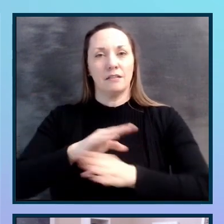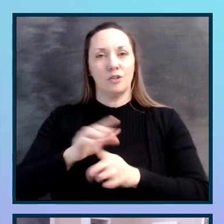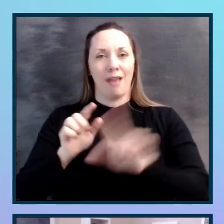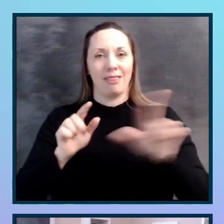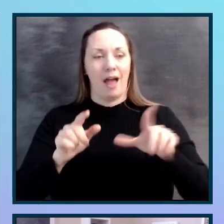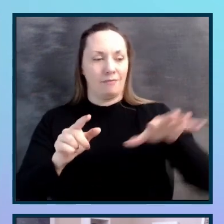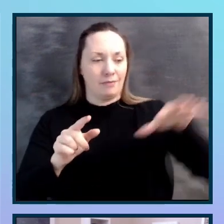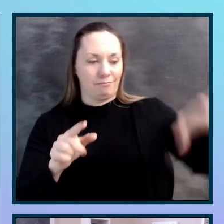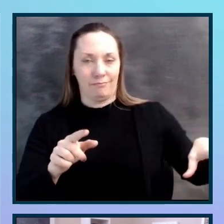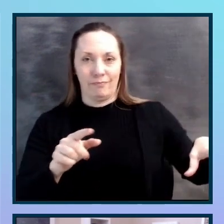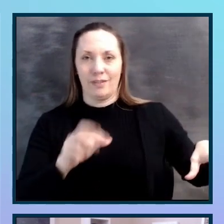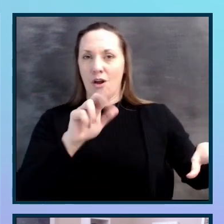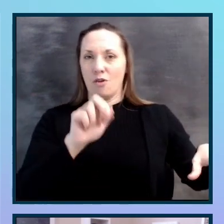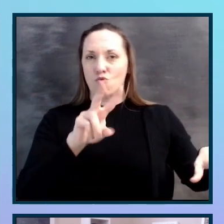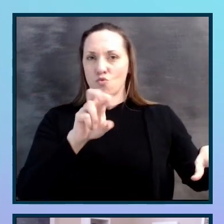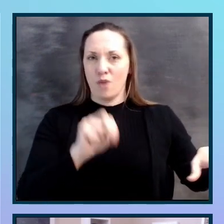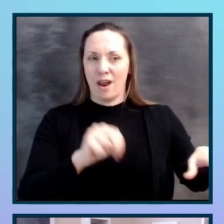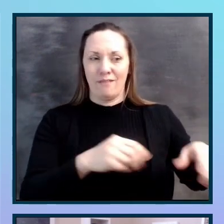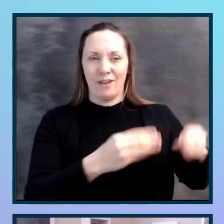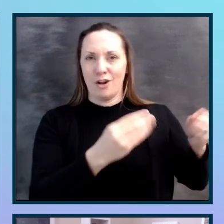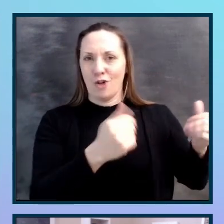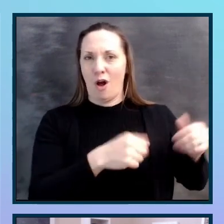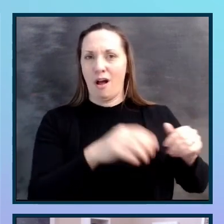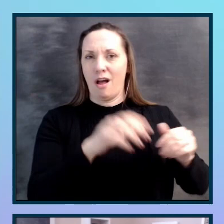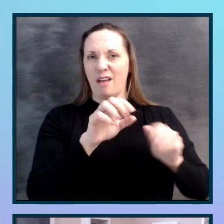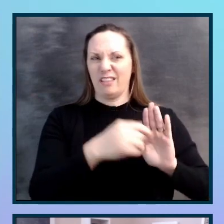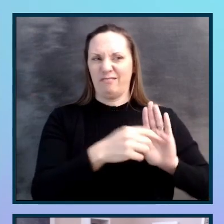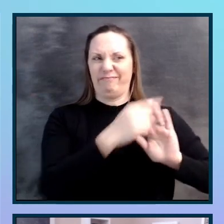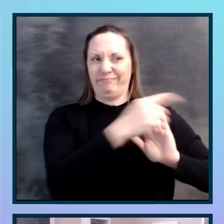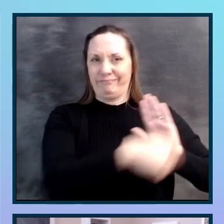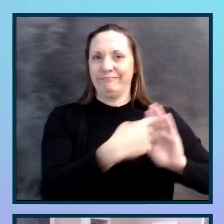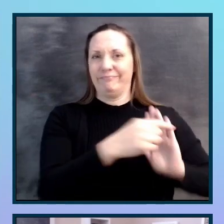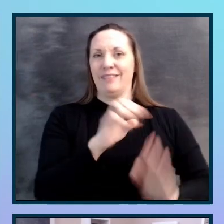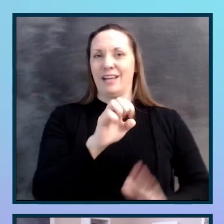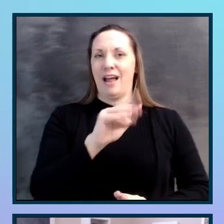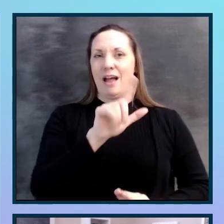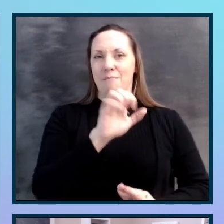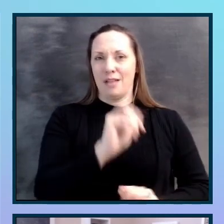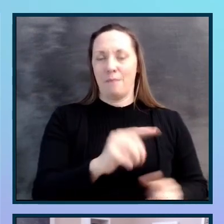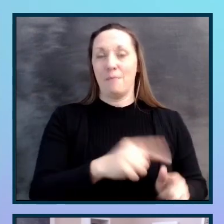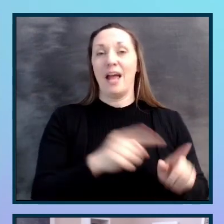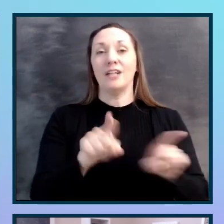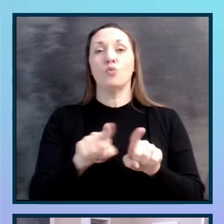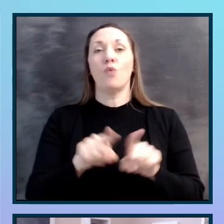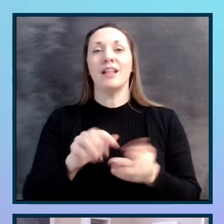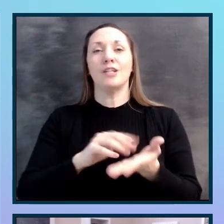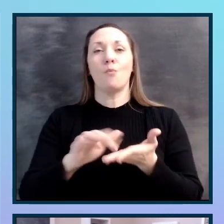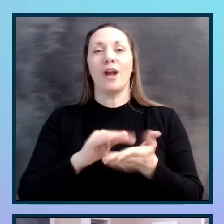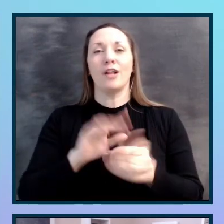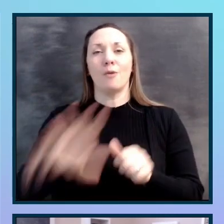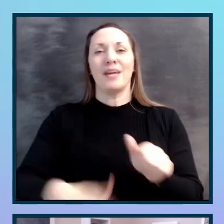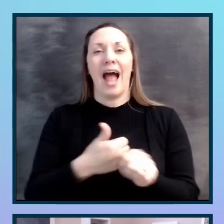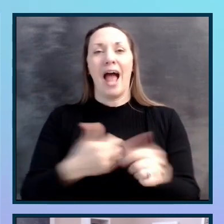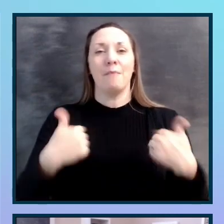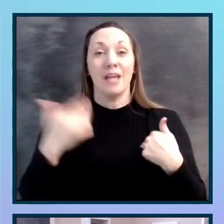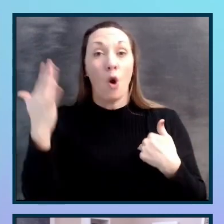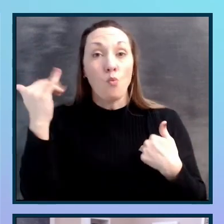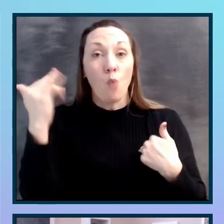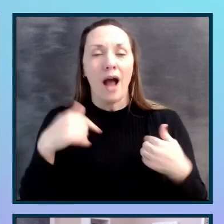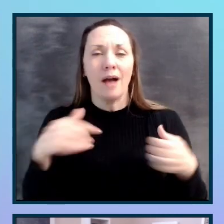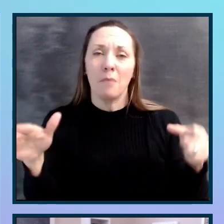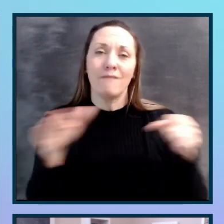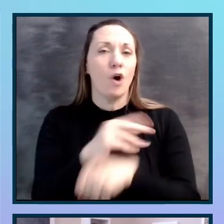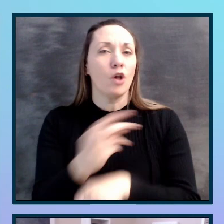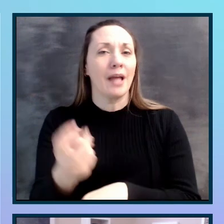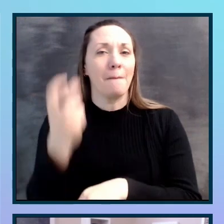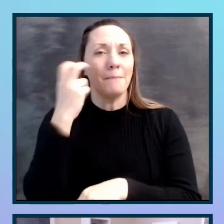a Ravenclaw emblem representing that, as well as a brailler behind me, as I am a completely blind